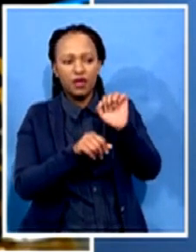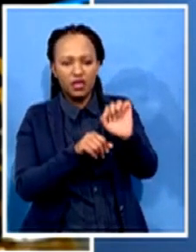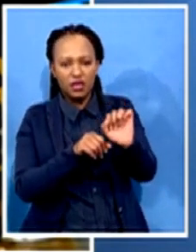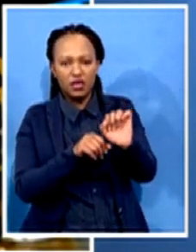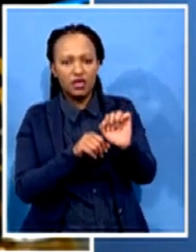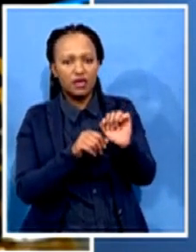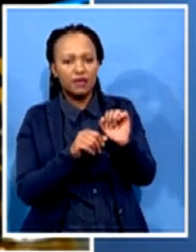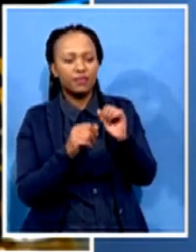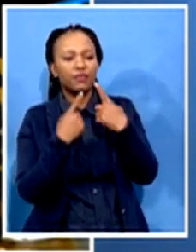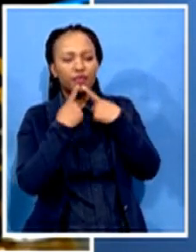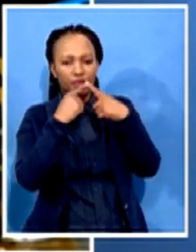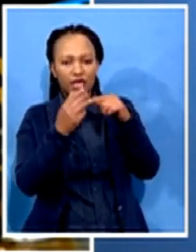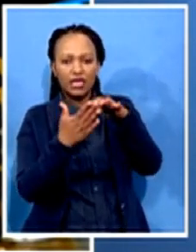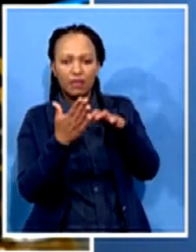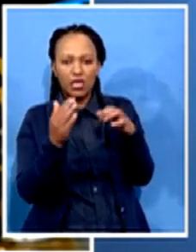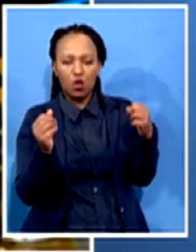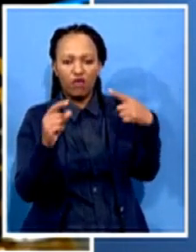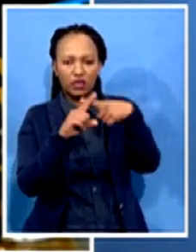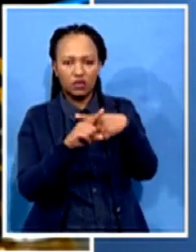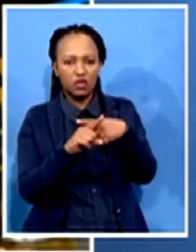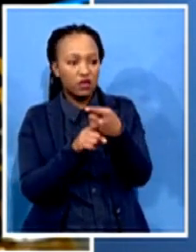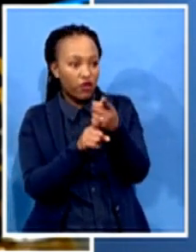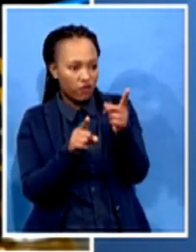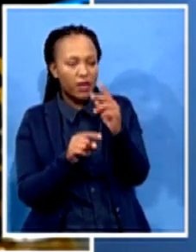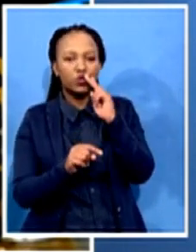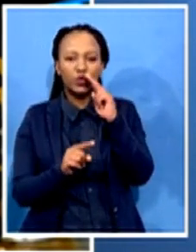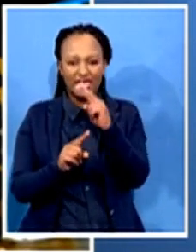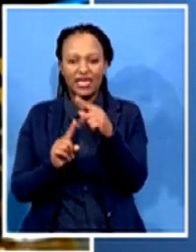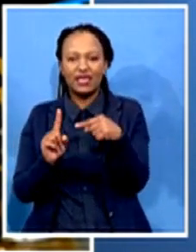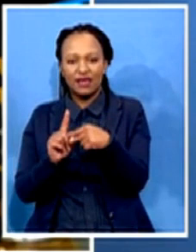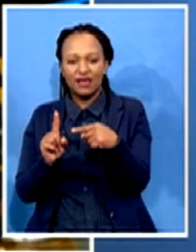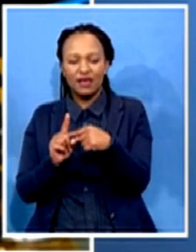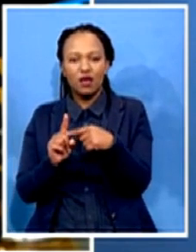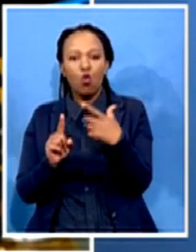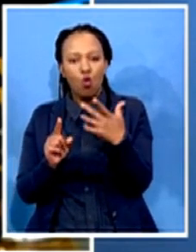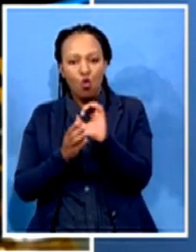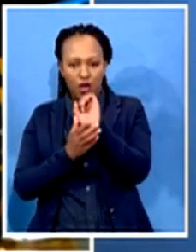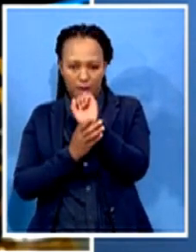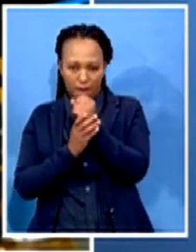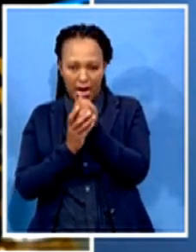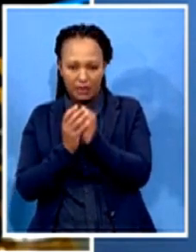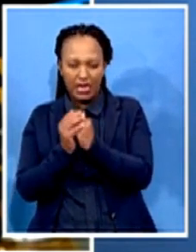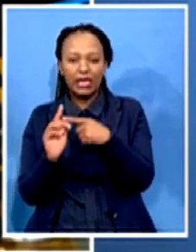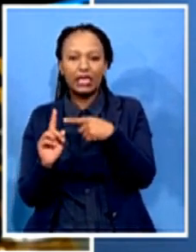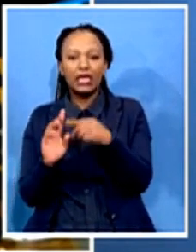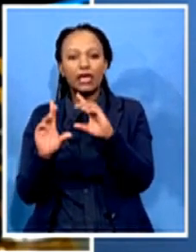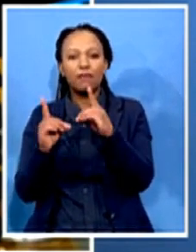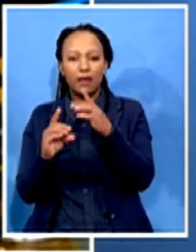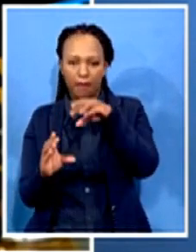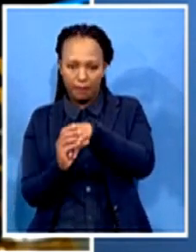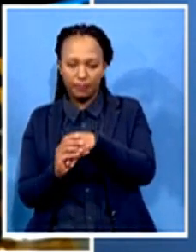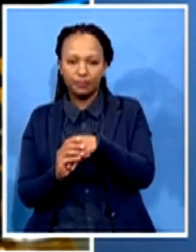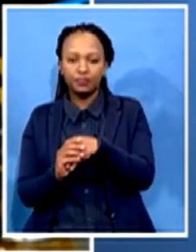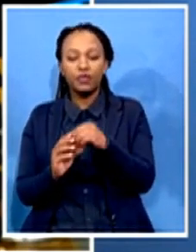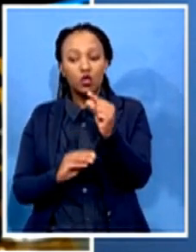everybody to see. So she has been an embarrassment in that department, and the sooner she goes, the better. I'm